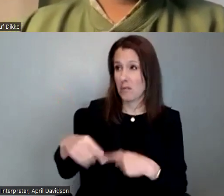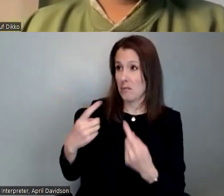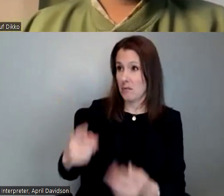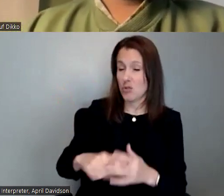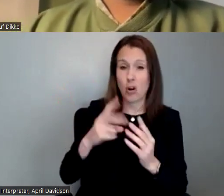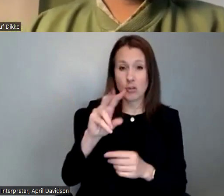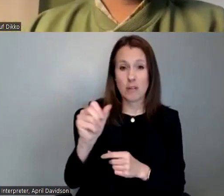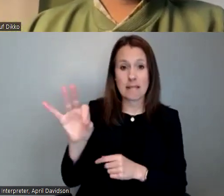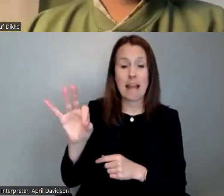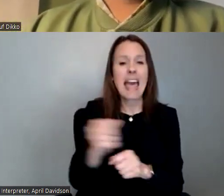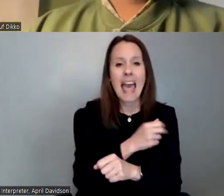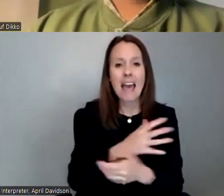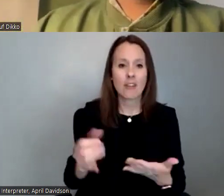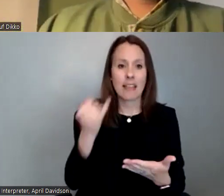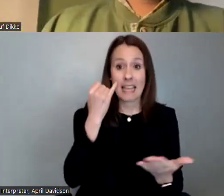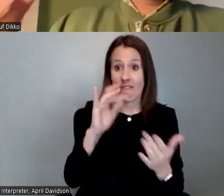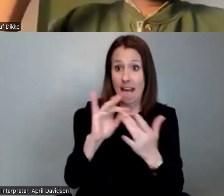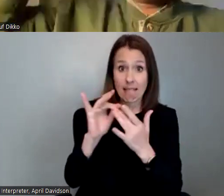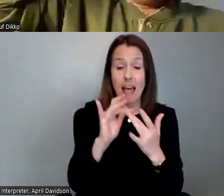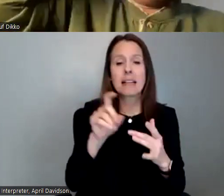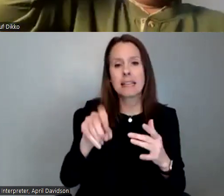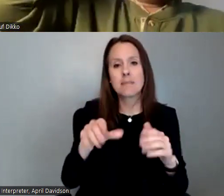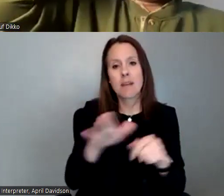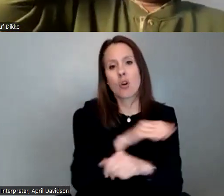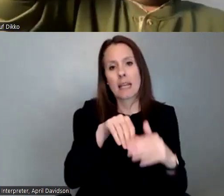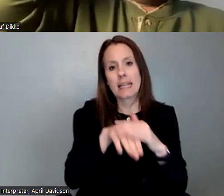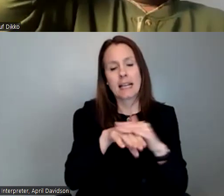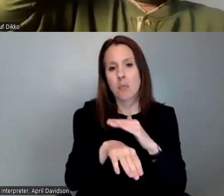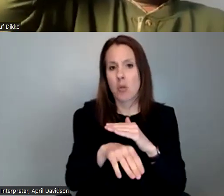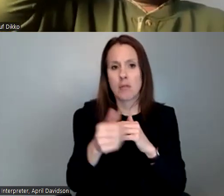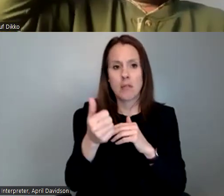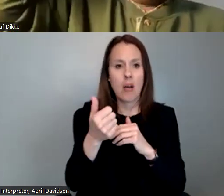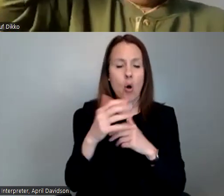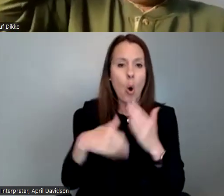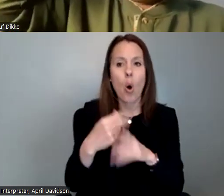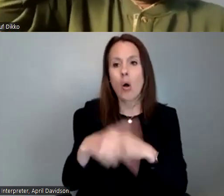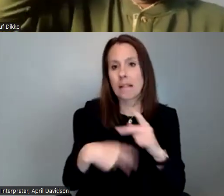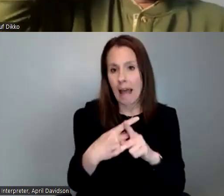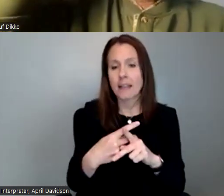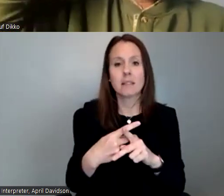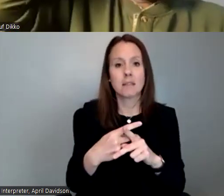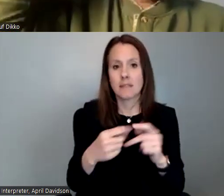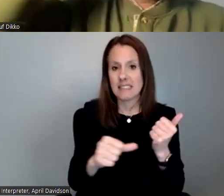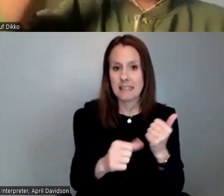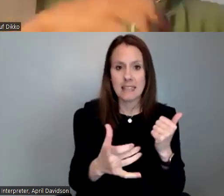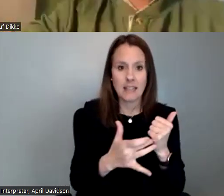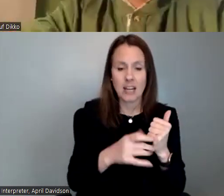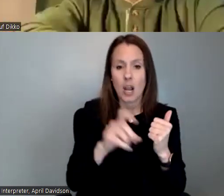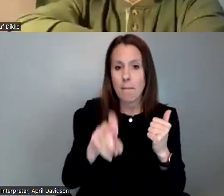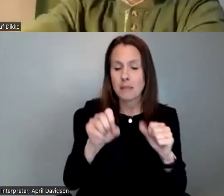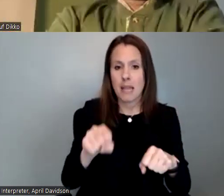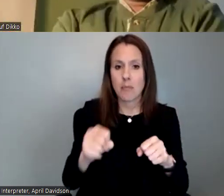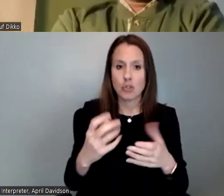needs to be made accessible to all forms of assistive technology. So there's a